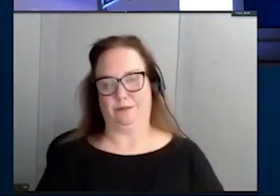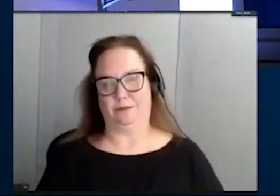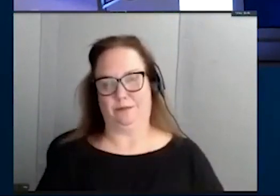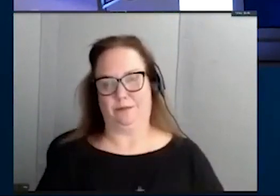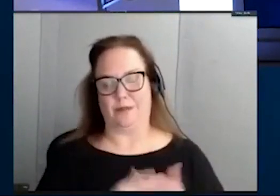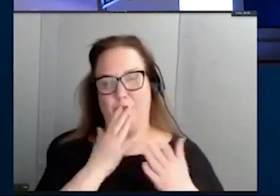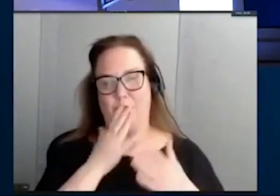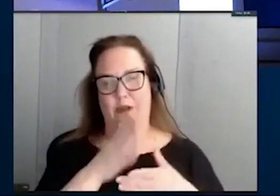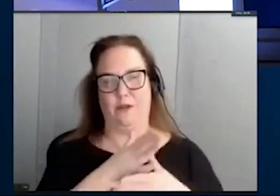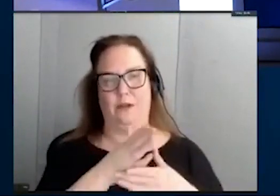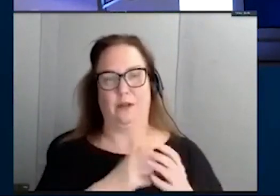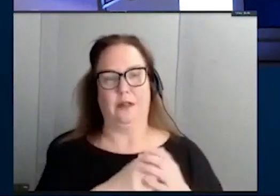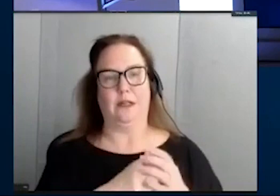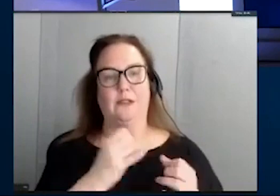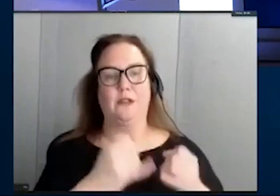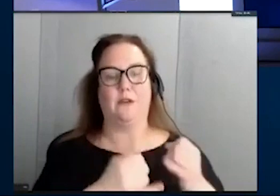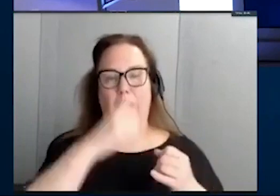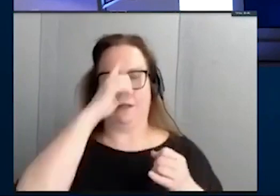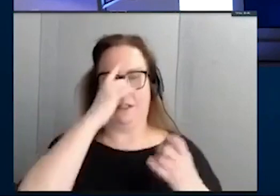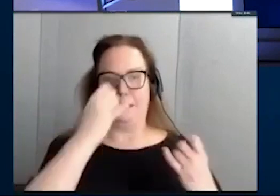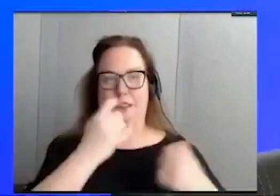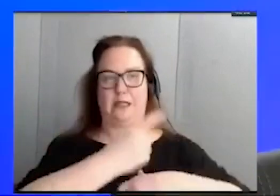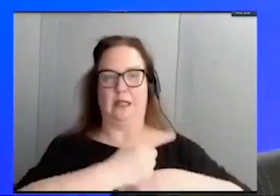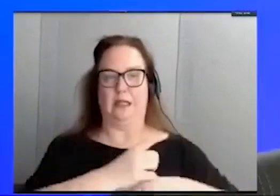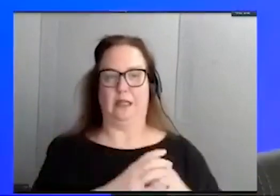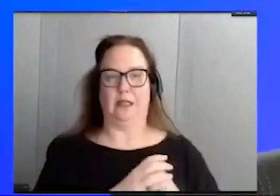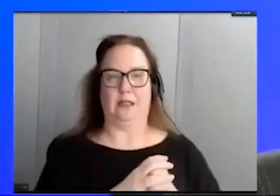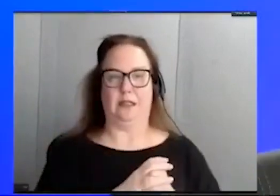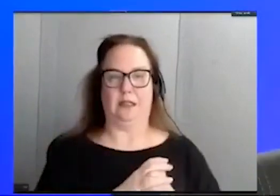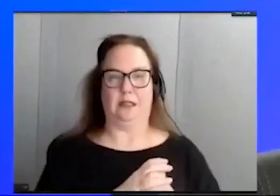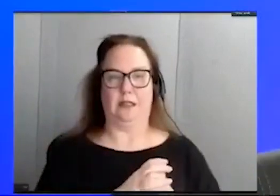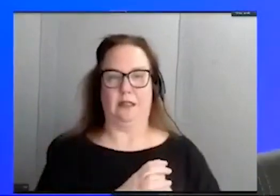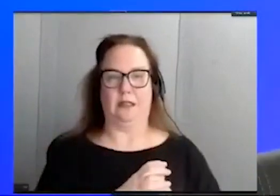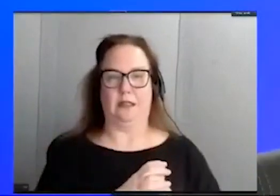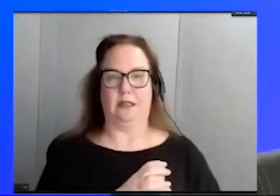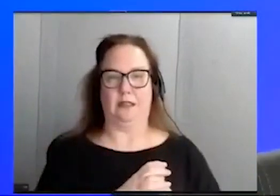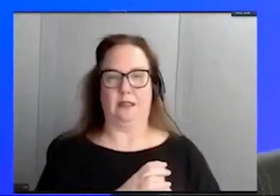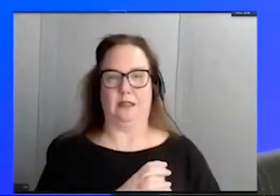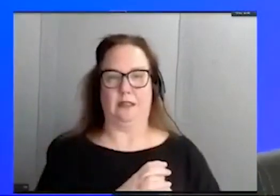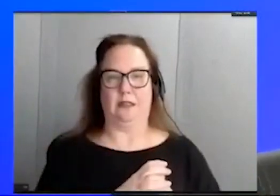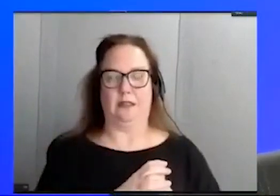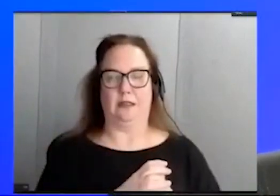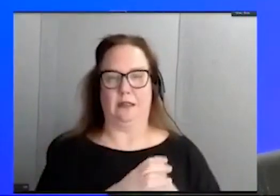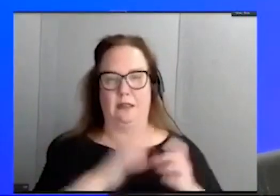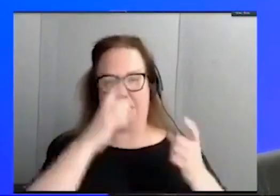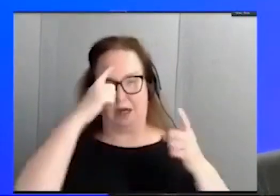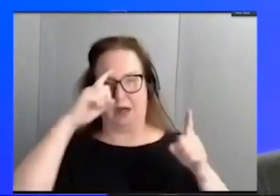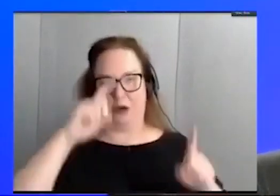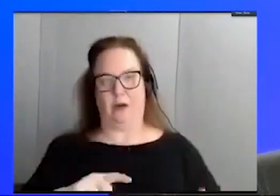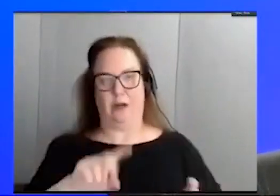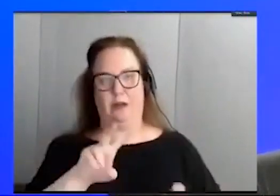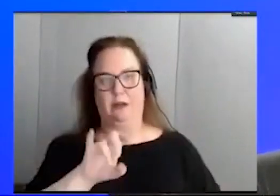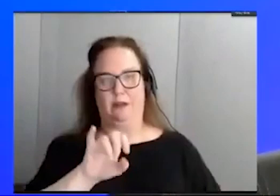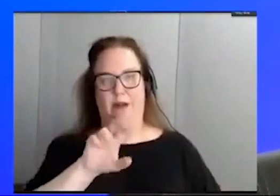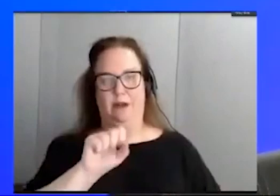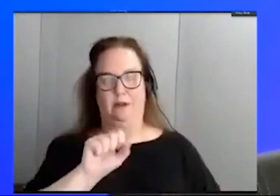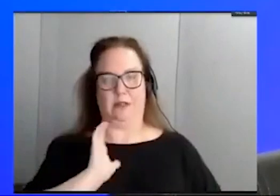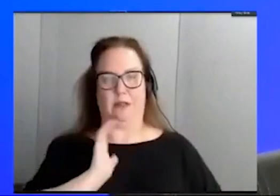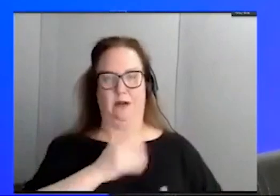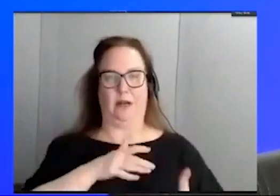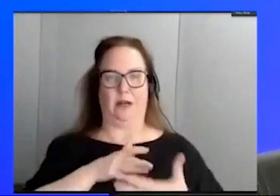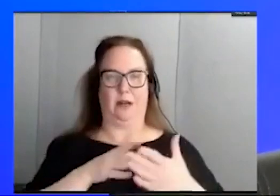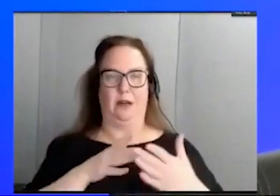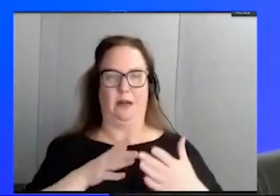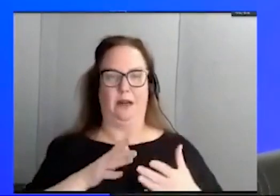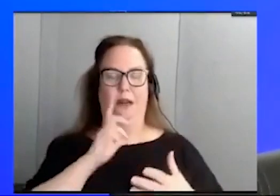Dr. Spikes, final thoughts from you today. So I completely agree with Dr. Stites. You know, the virus is our enemy. I also around in the